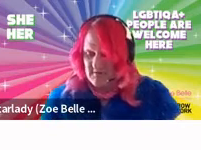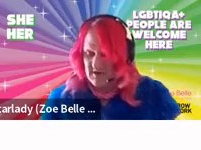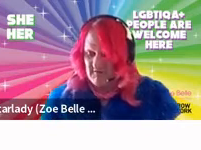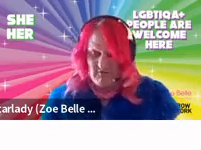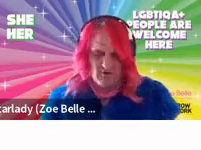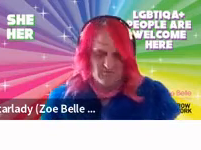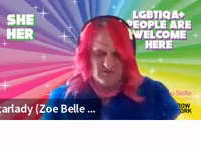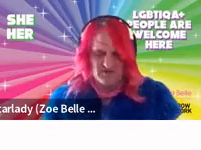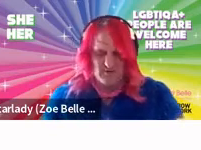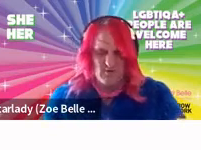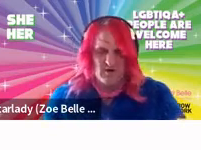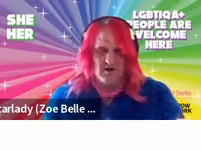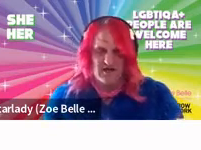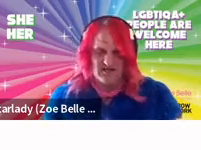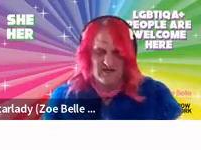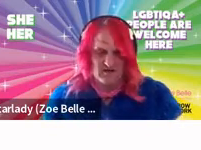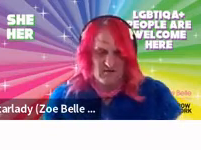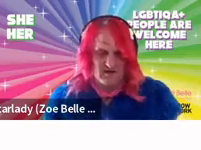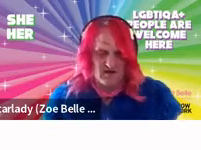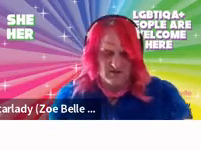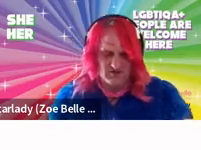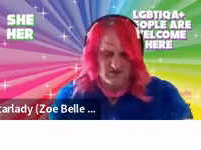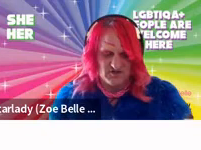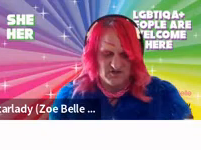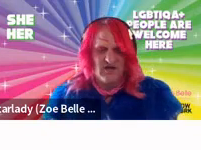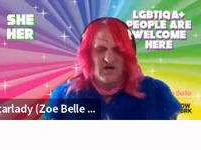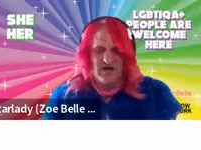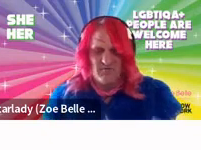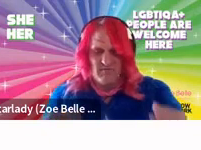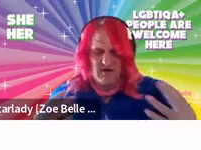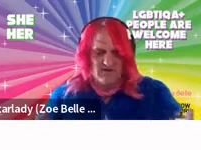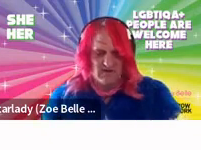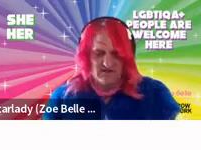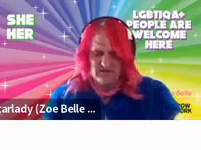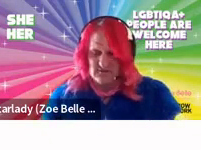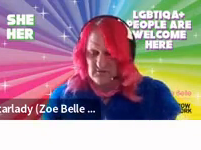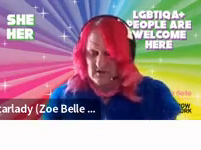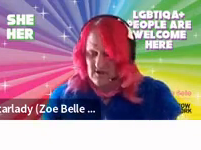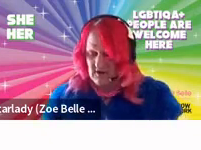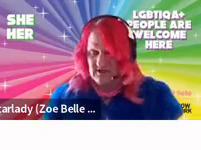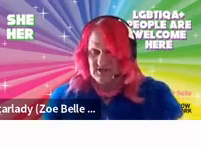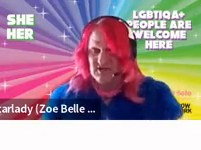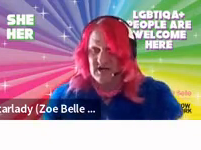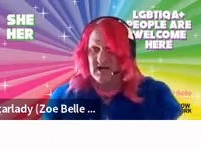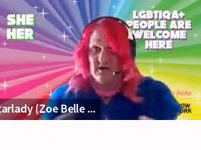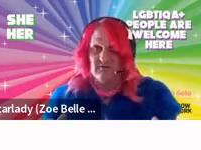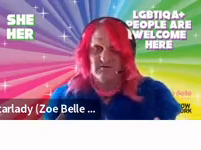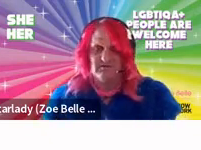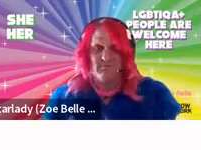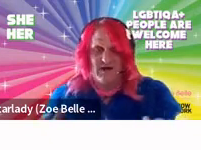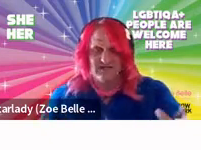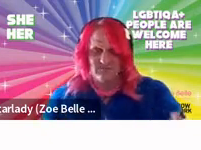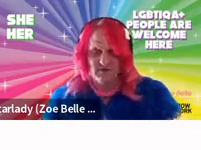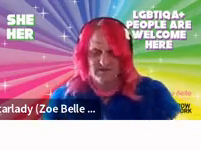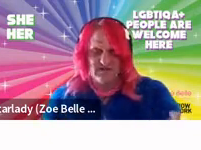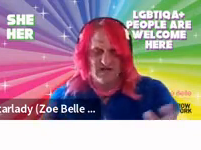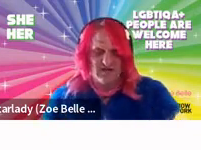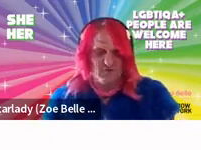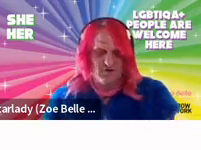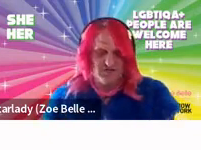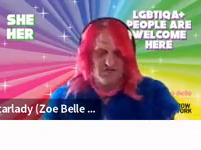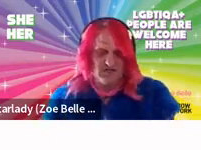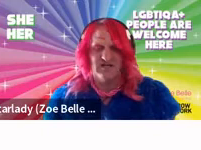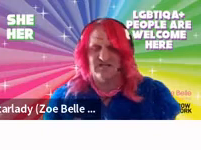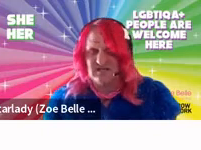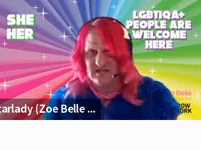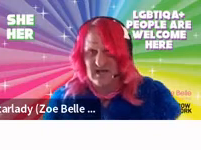Today, I'm coming from Dja Dja Wurrung and Tangerang country. I would like to acknowledge elders past, present